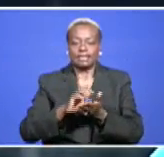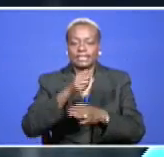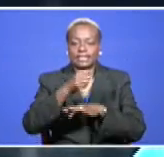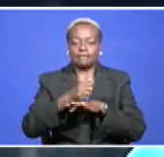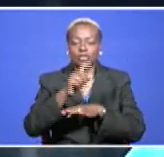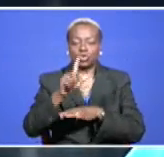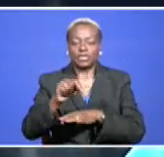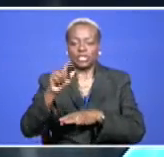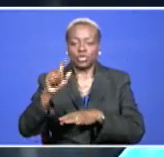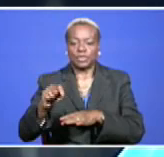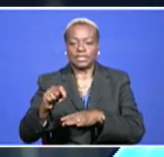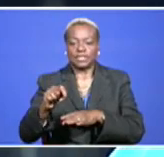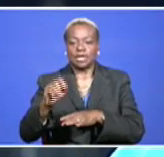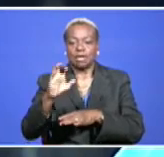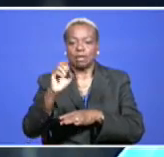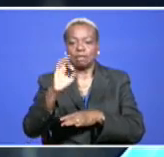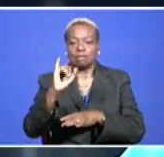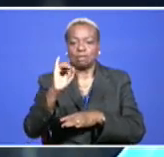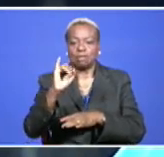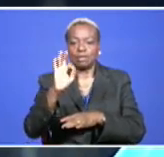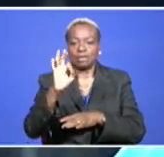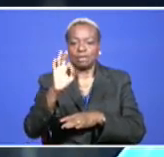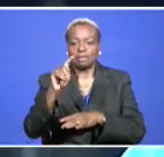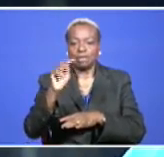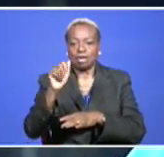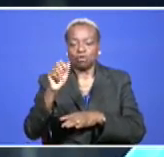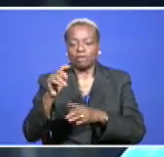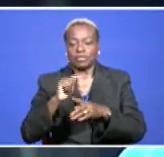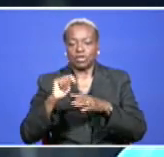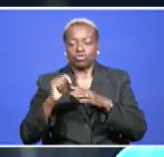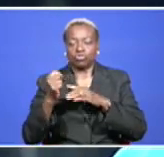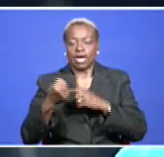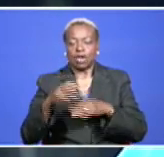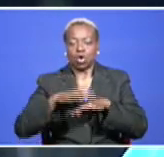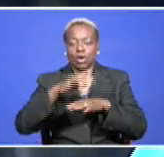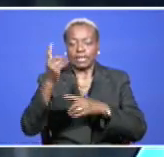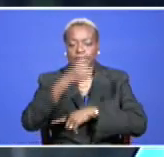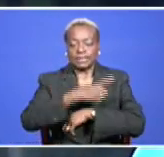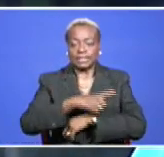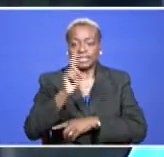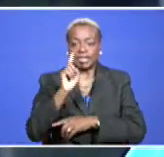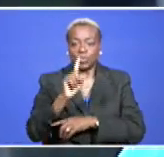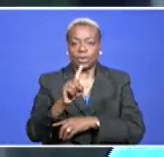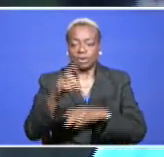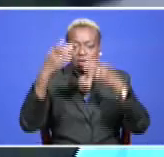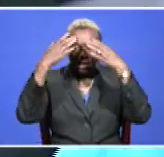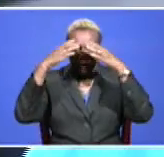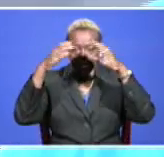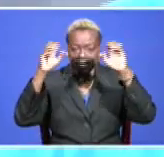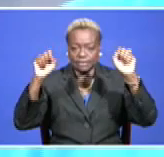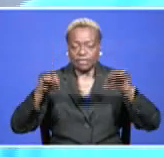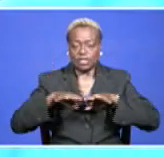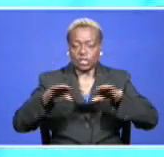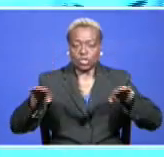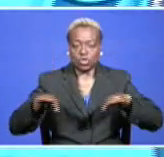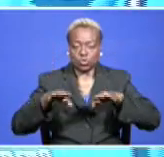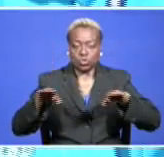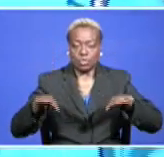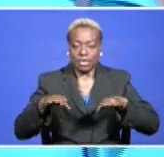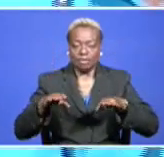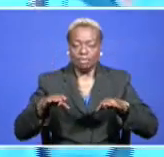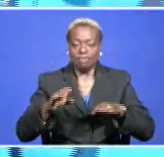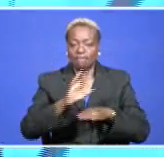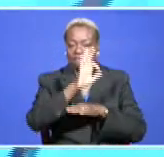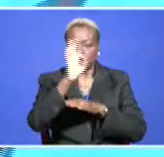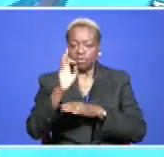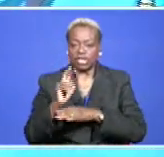CARIFTA Trials, where action on day one moments ago has wrapped up. Currently joining me is President of the Bahama Swimming Federation, Mr. Algernon Cargill. Just tell us a bit